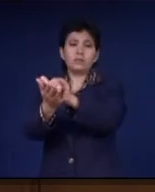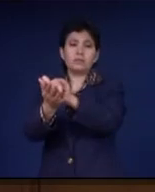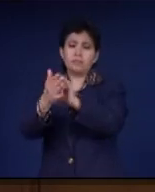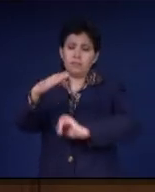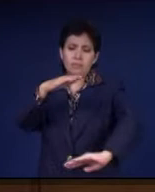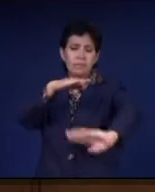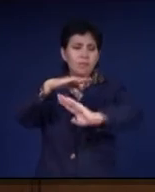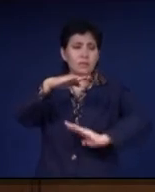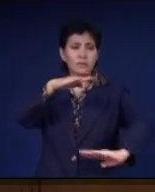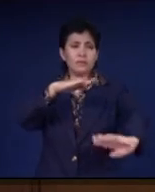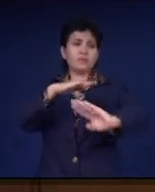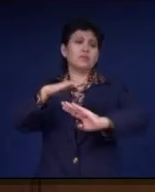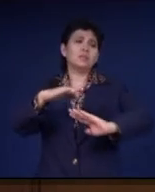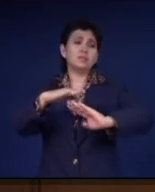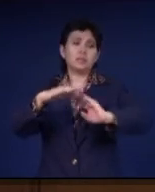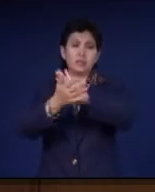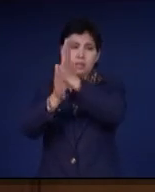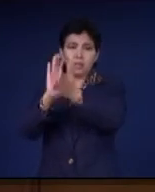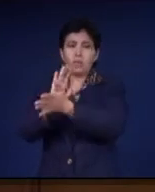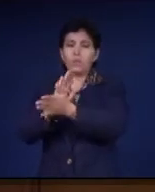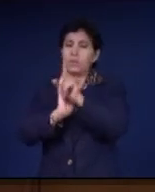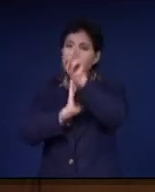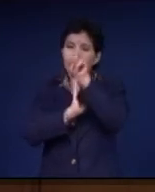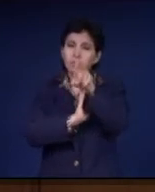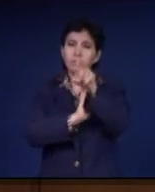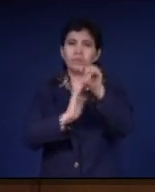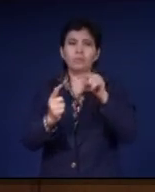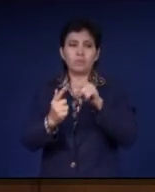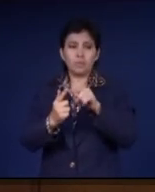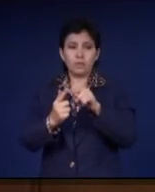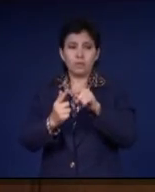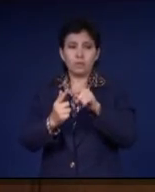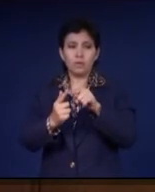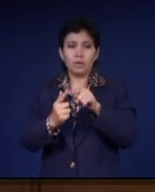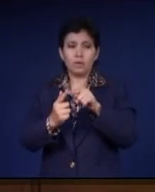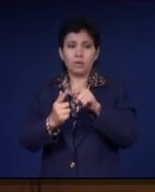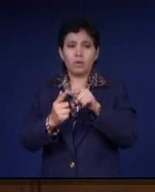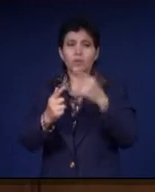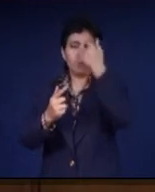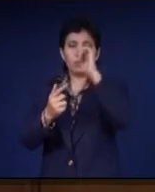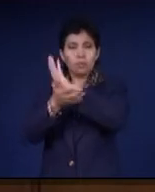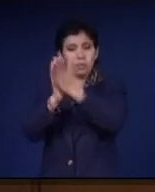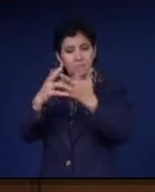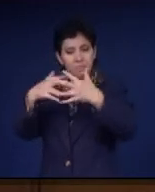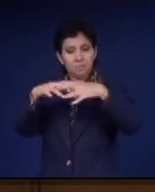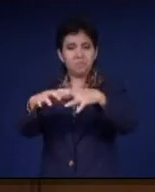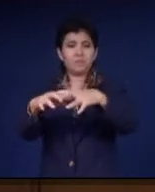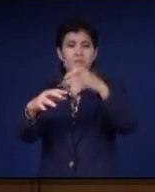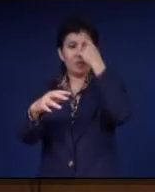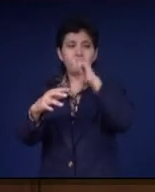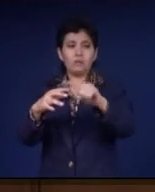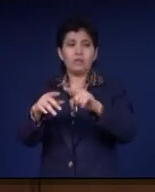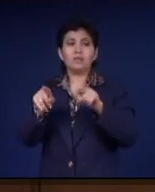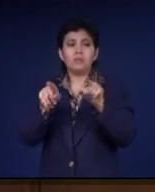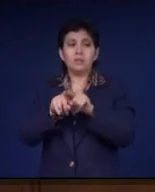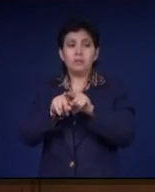were born bad, so we want to harm other people in order to get something. It is within our